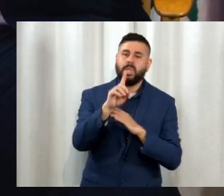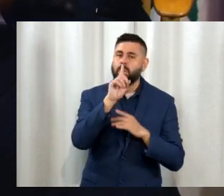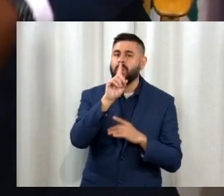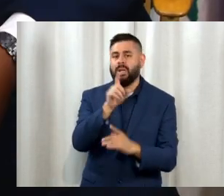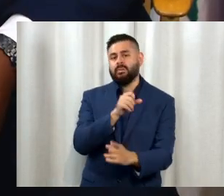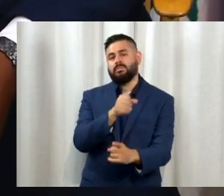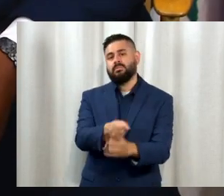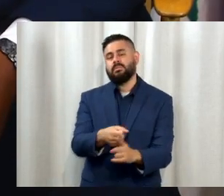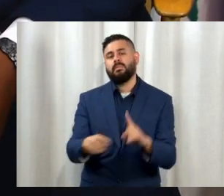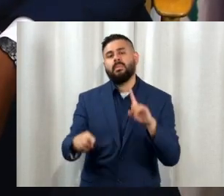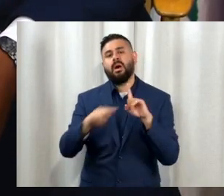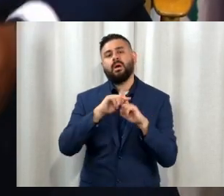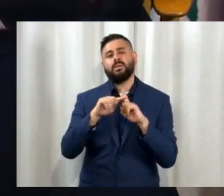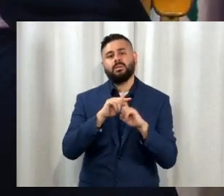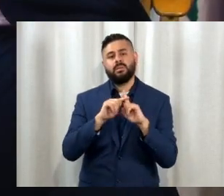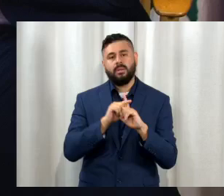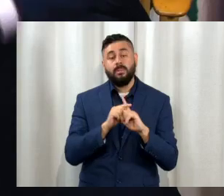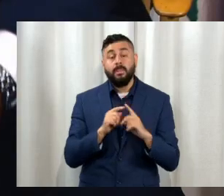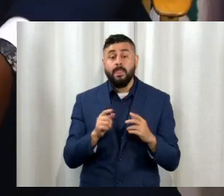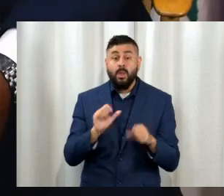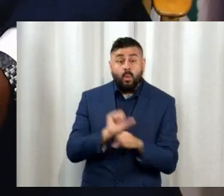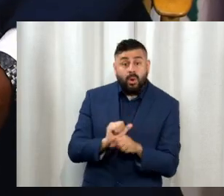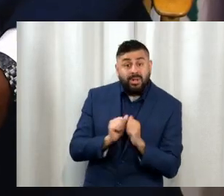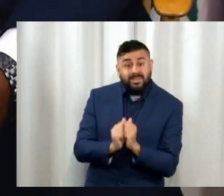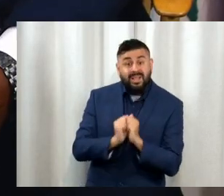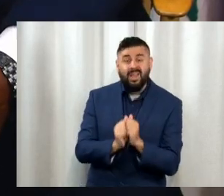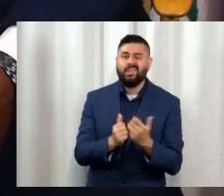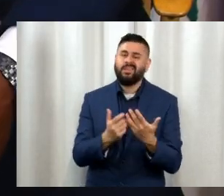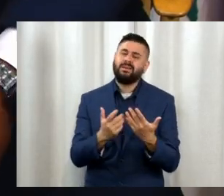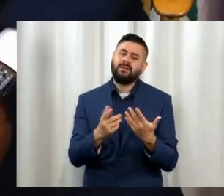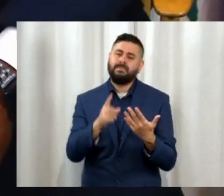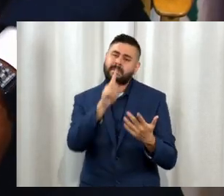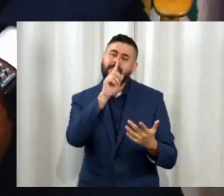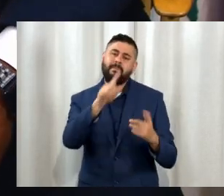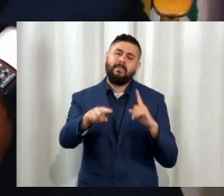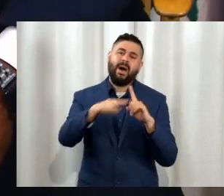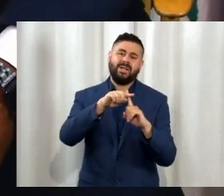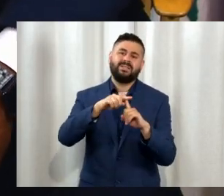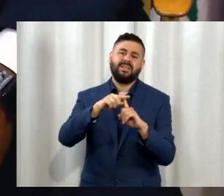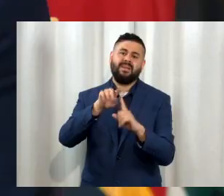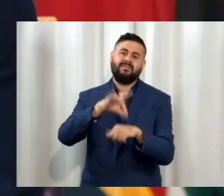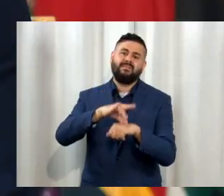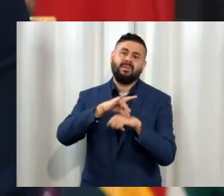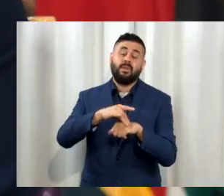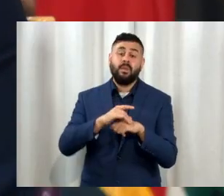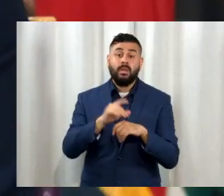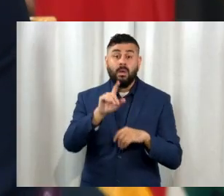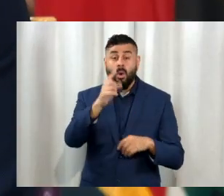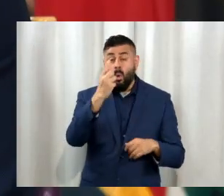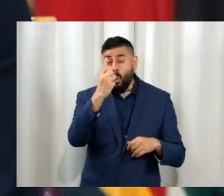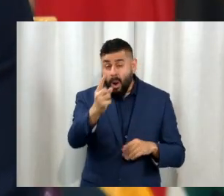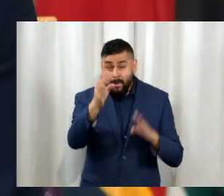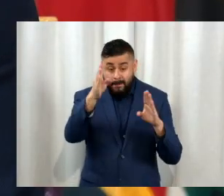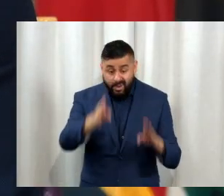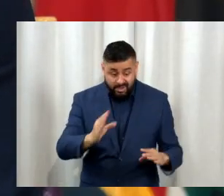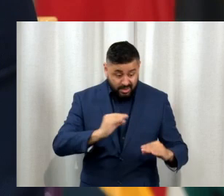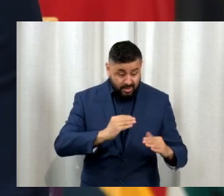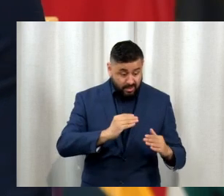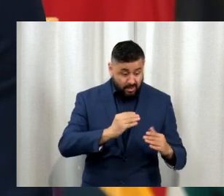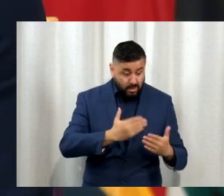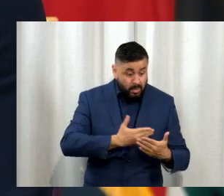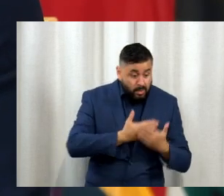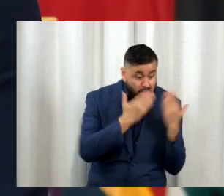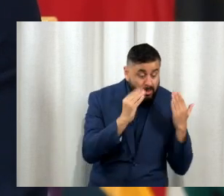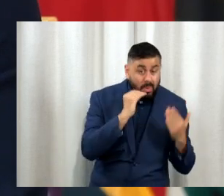difference here. So by working together, we can really all make a difference. Because even one person without a shelter is one too